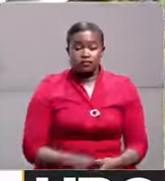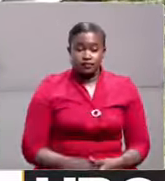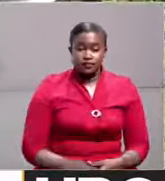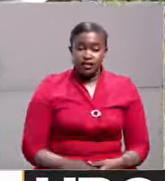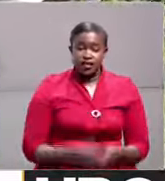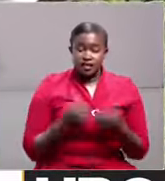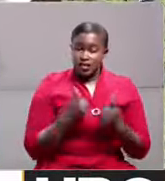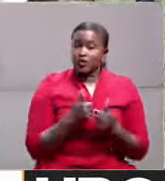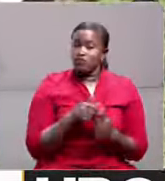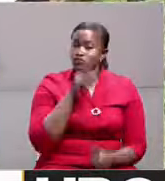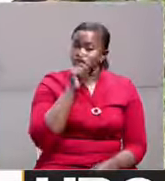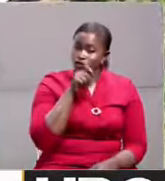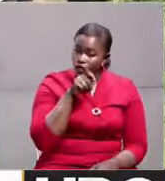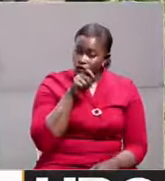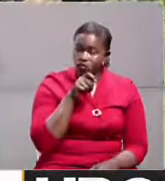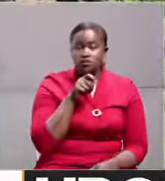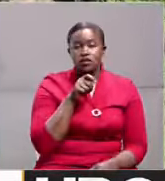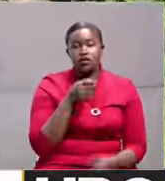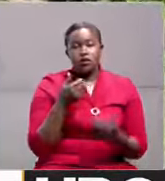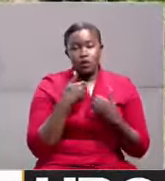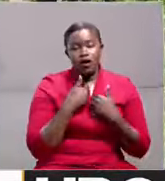With the poultry, we have